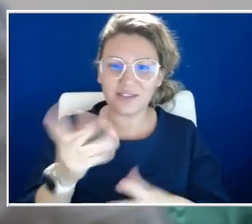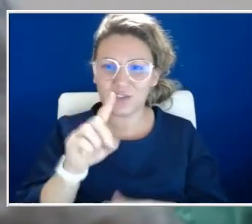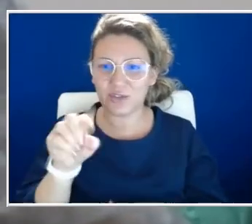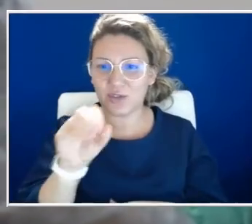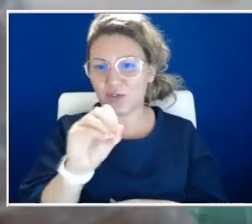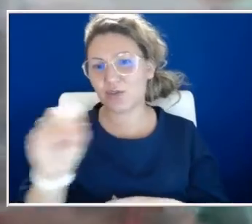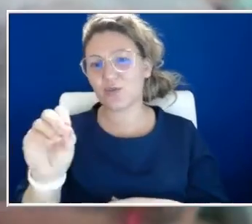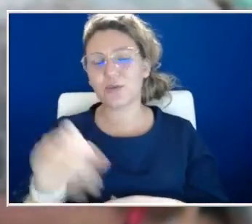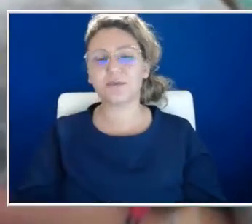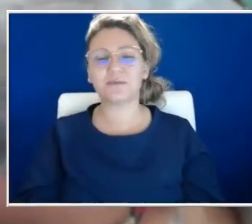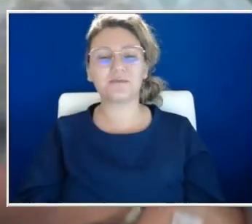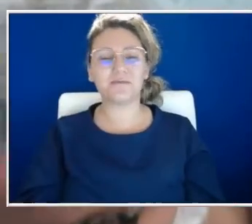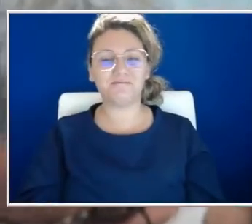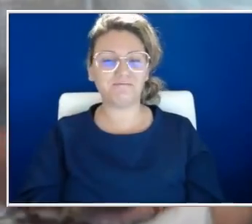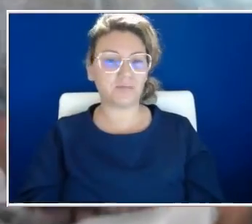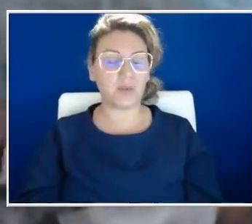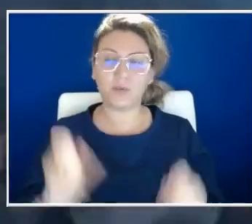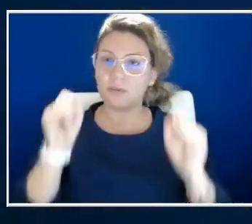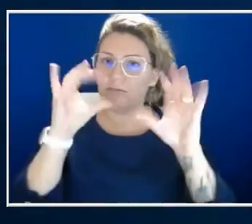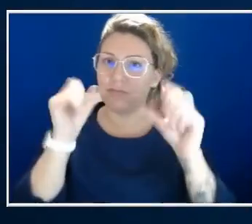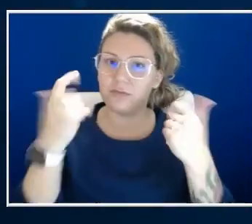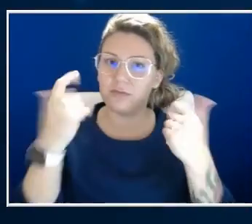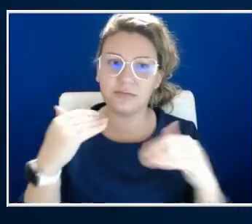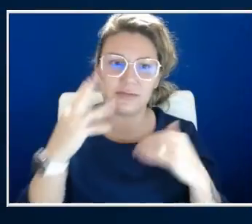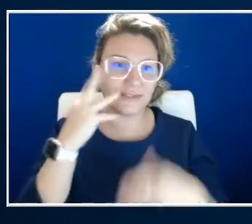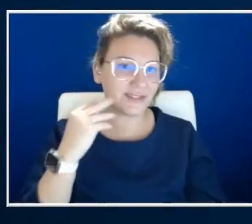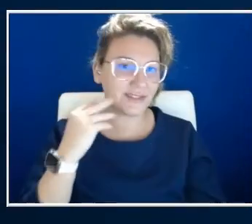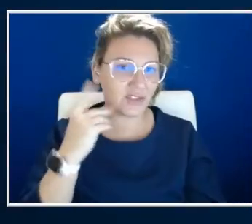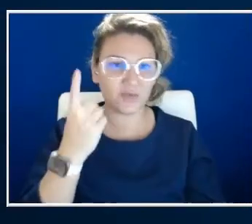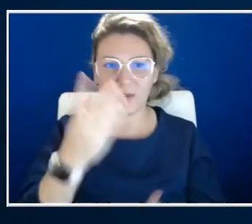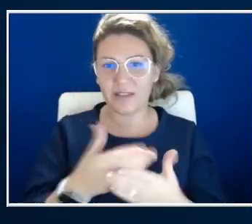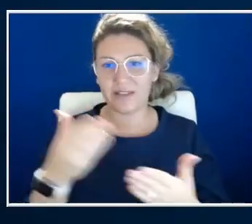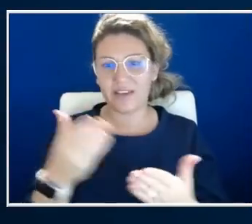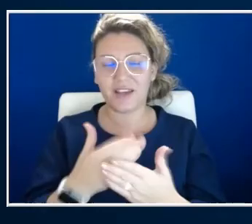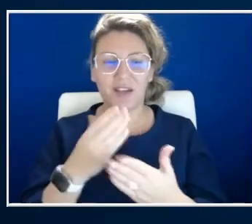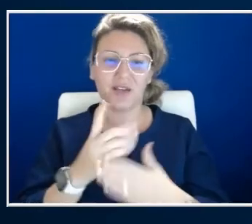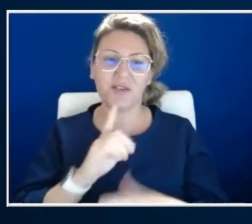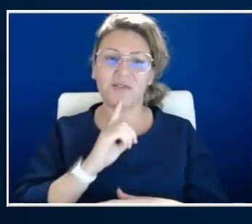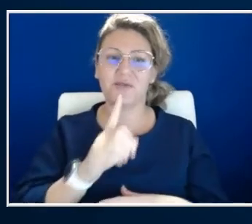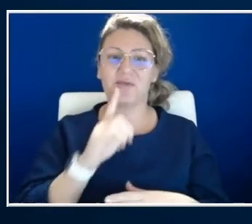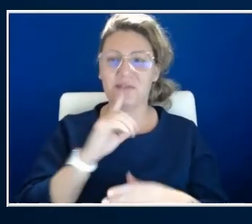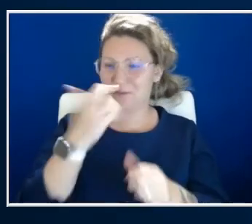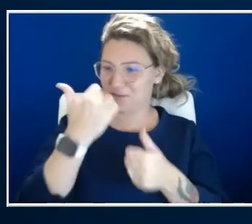just an incredible experience. And, one of the things that really drove home for me, you have to remember this